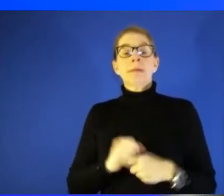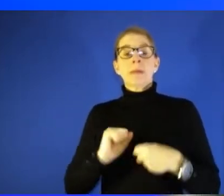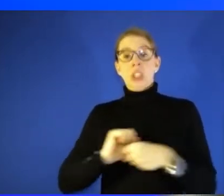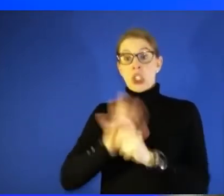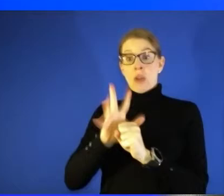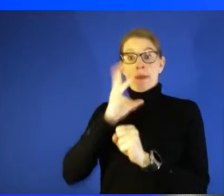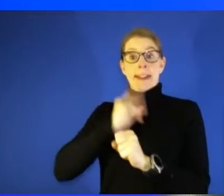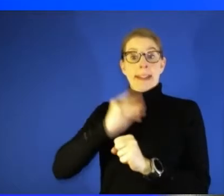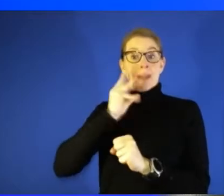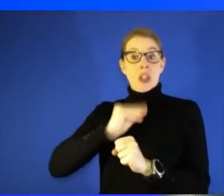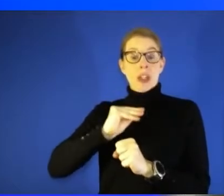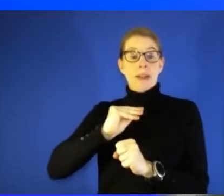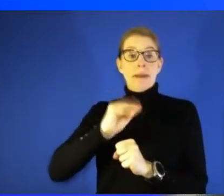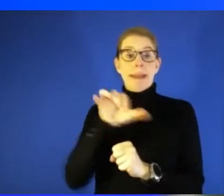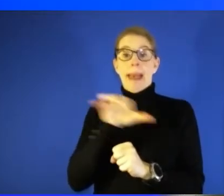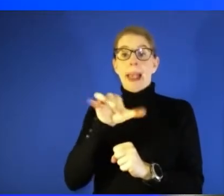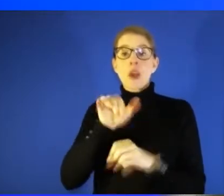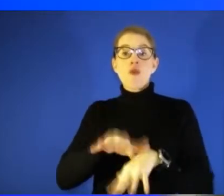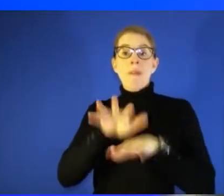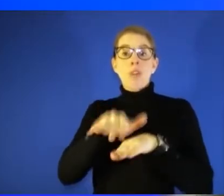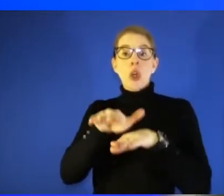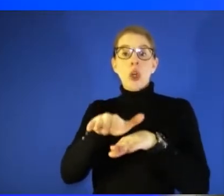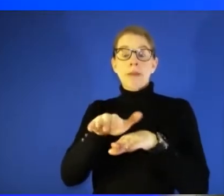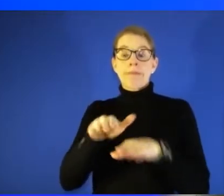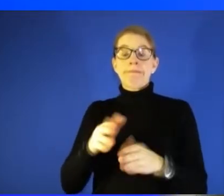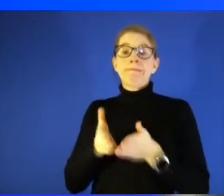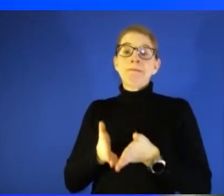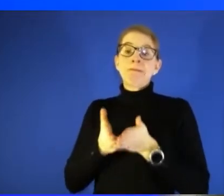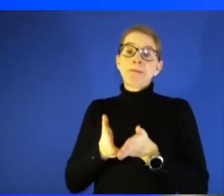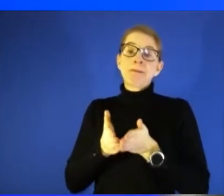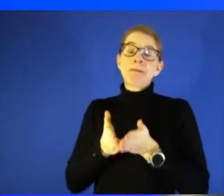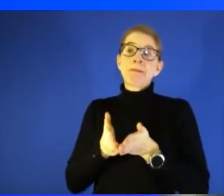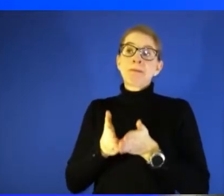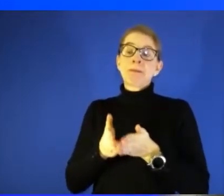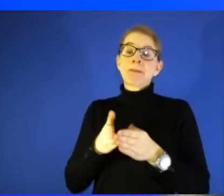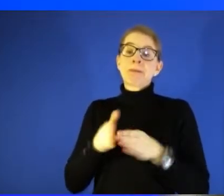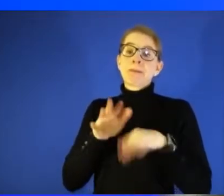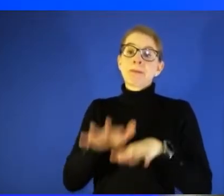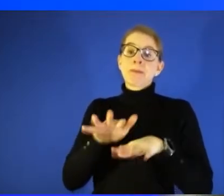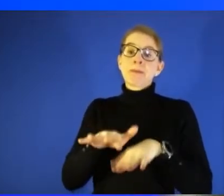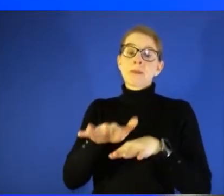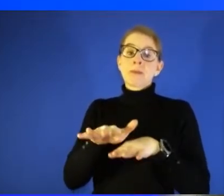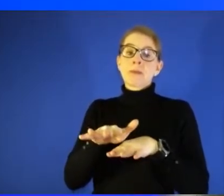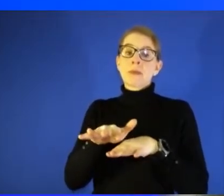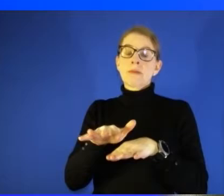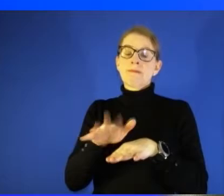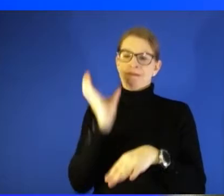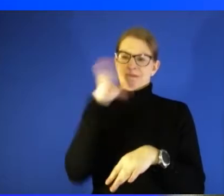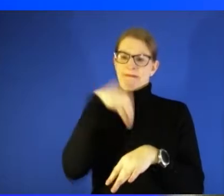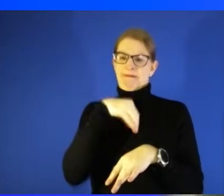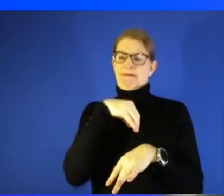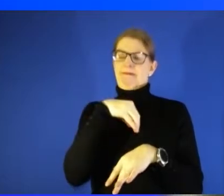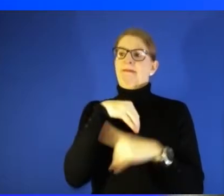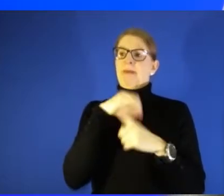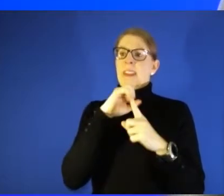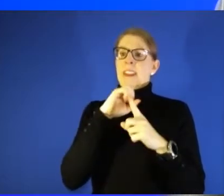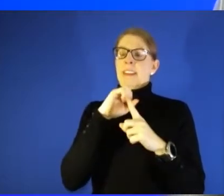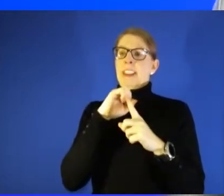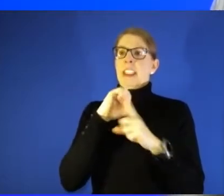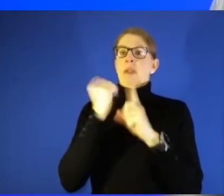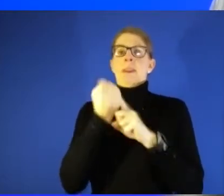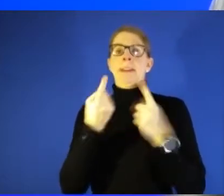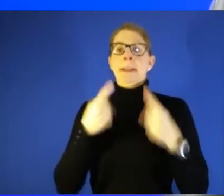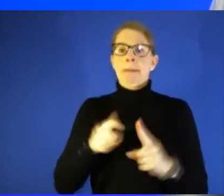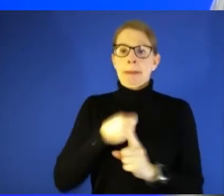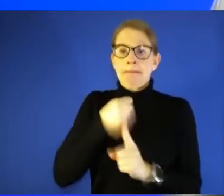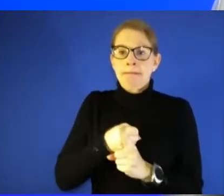a river, and it's carrying us down. We find ourselves kind of, though, in an unusual position in that we don't know